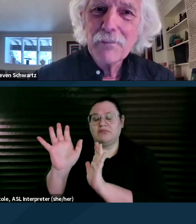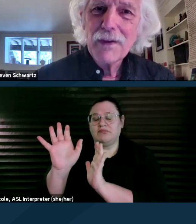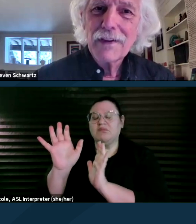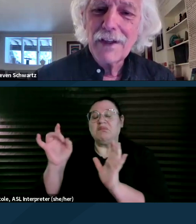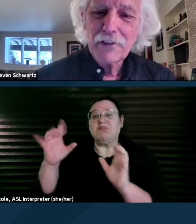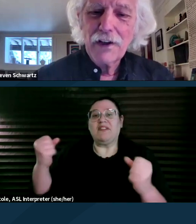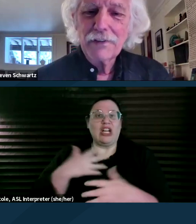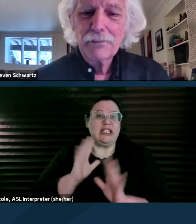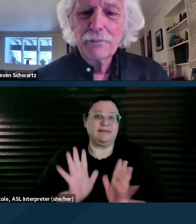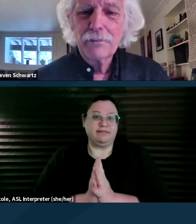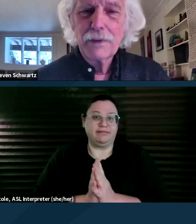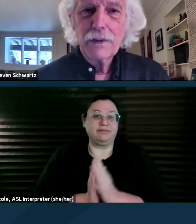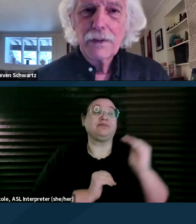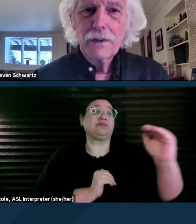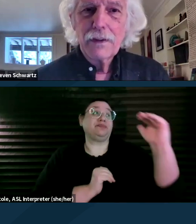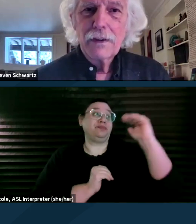frightening. Next slide.